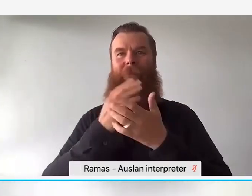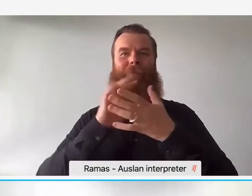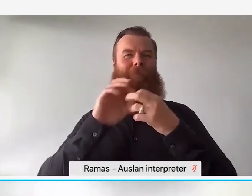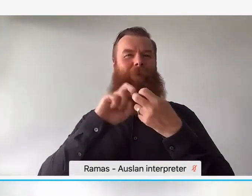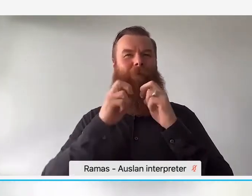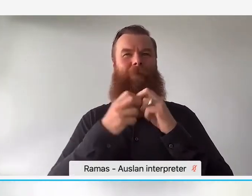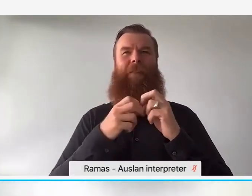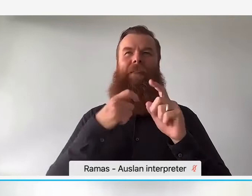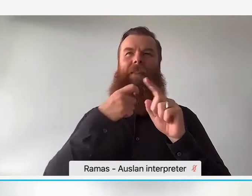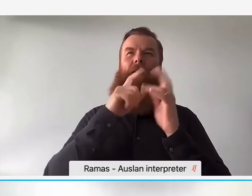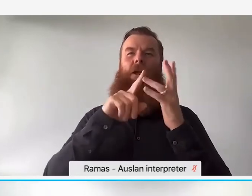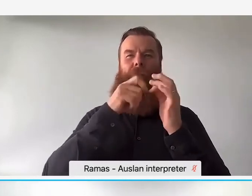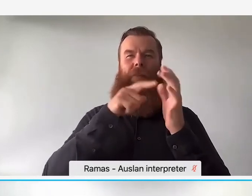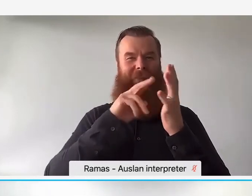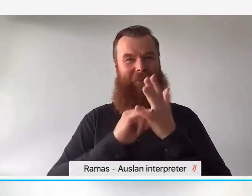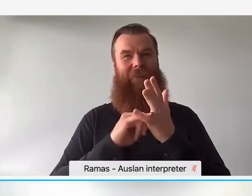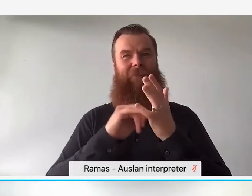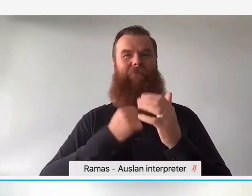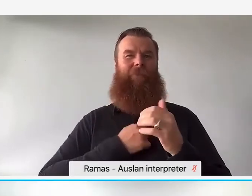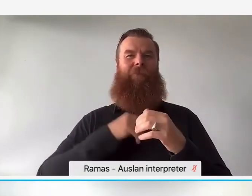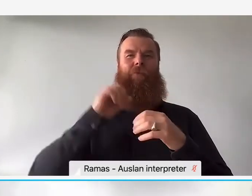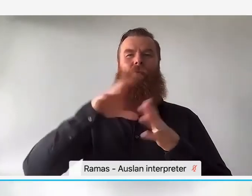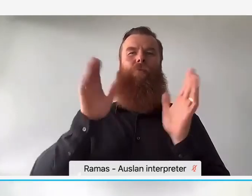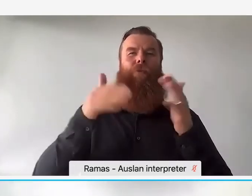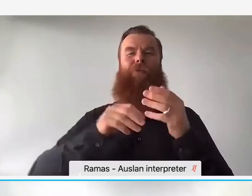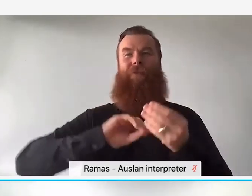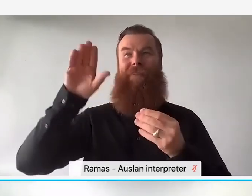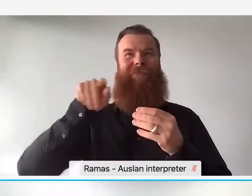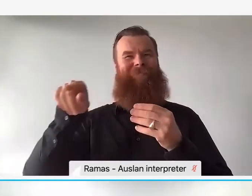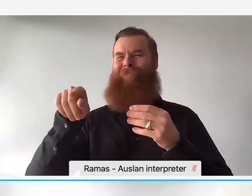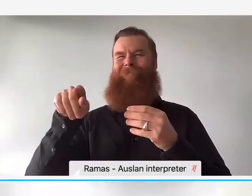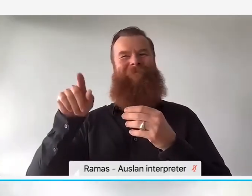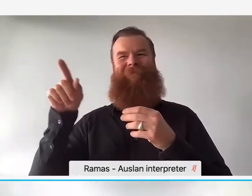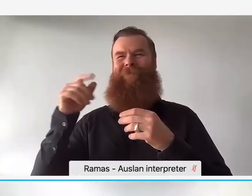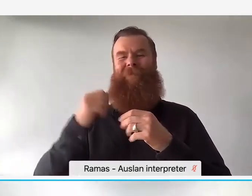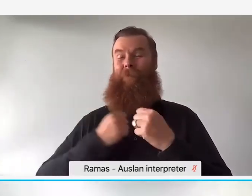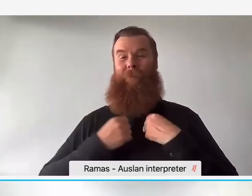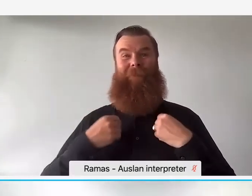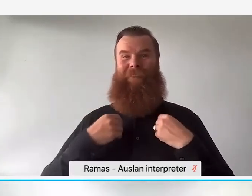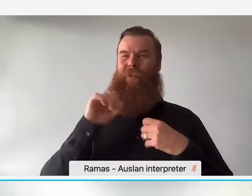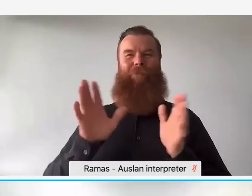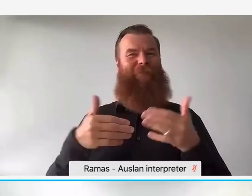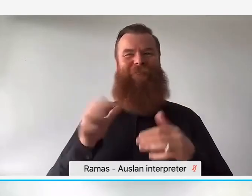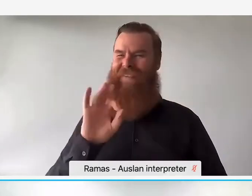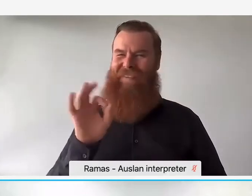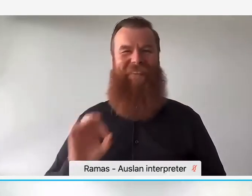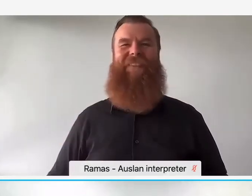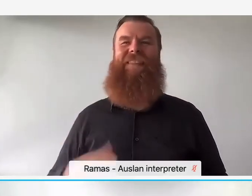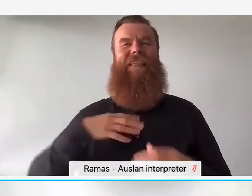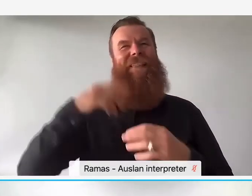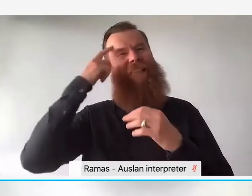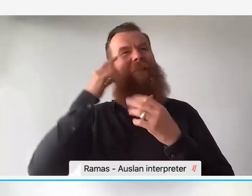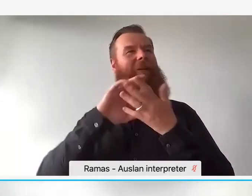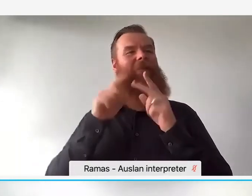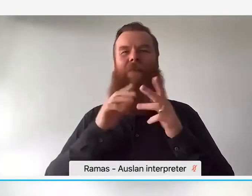Dropbox, which is not an allowed site or platform for Bolton Clark. So we'll need to consider an alternative means of